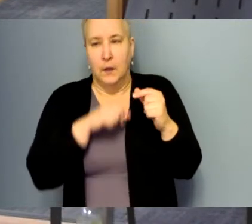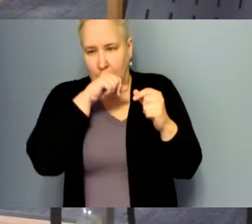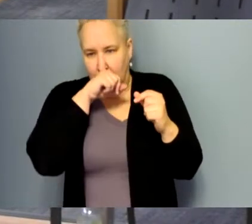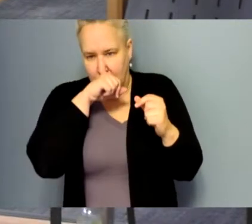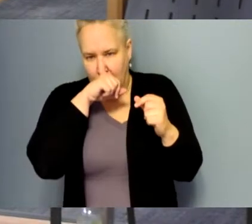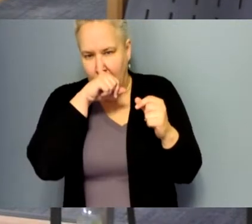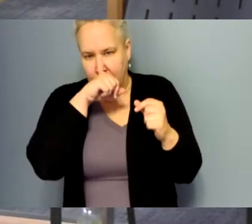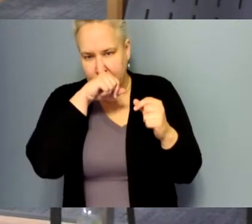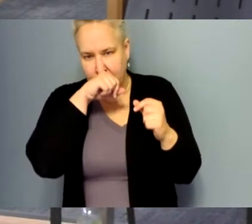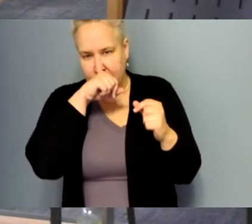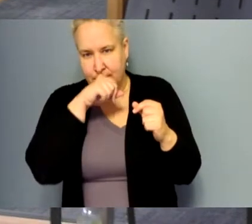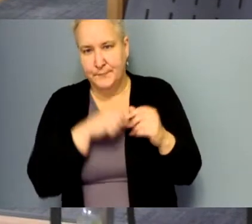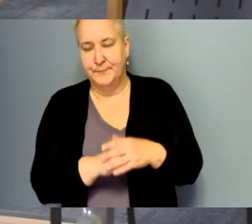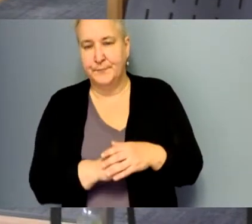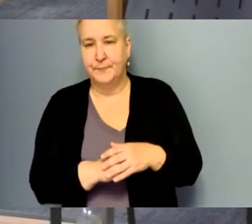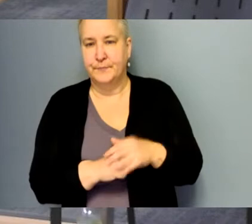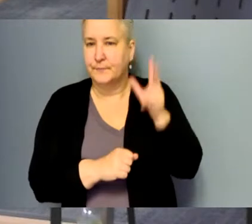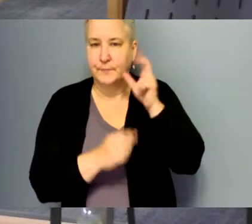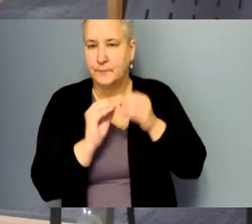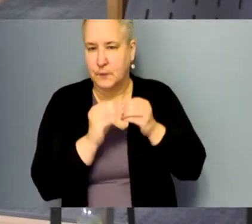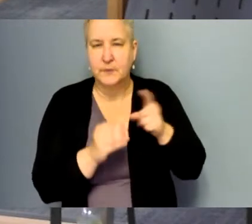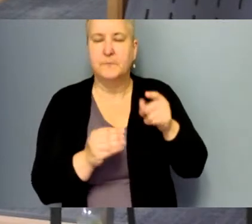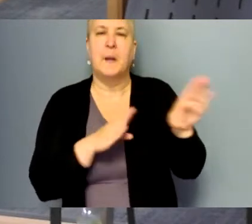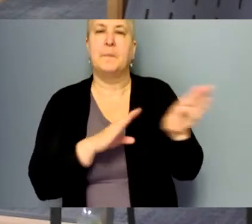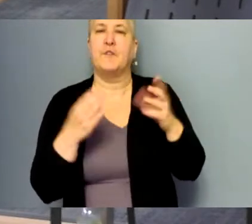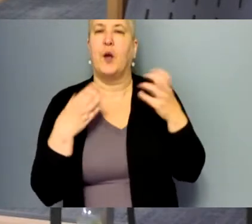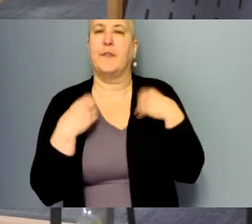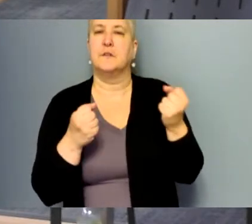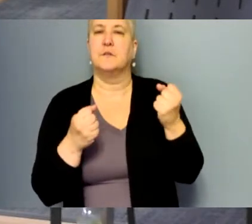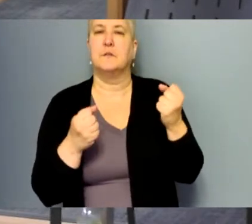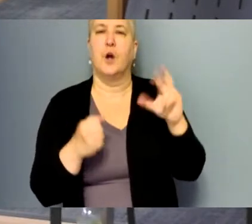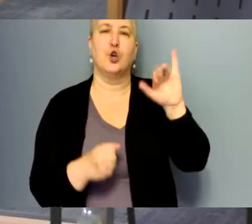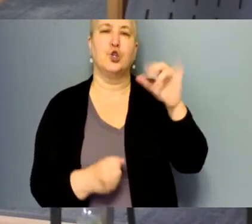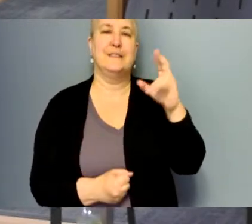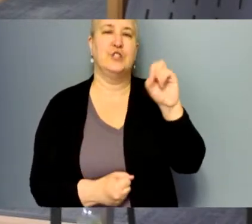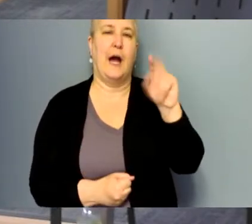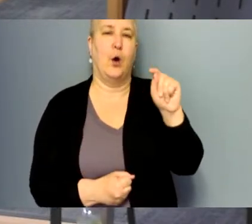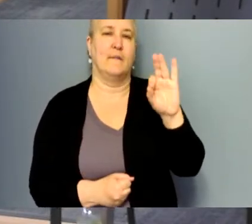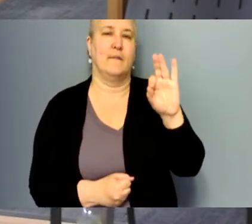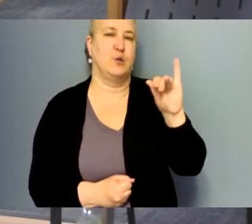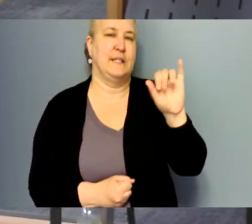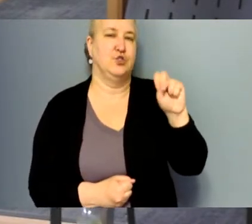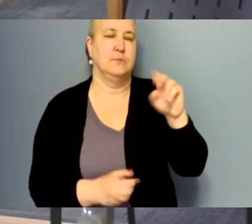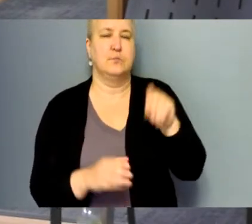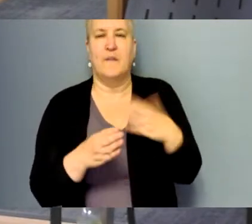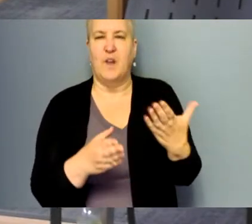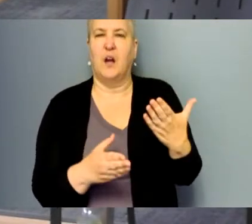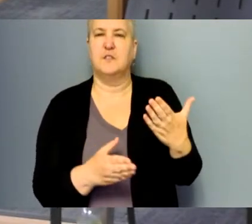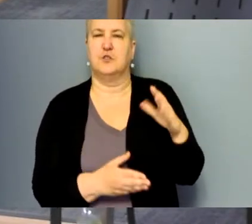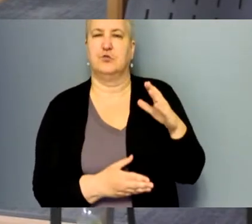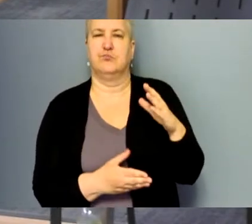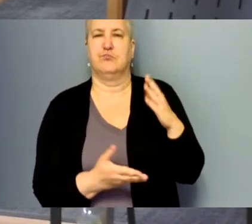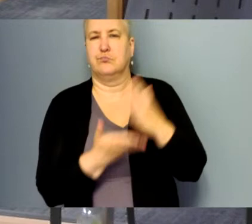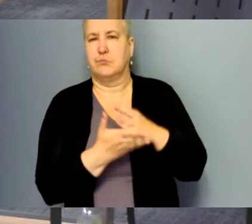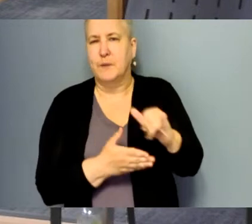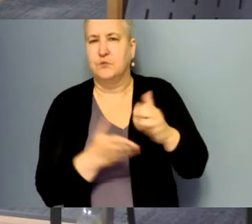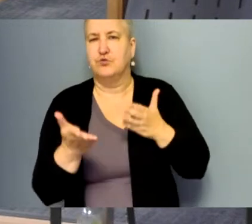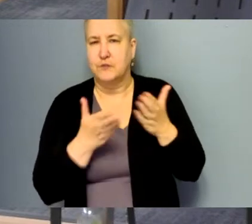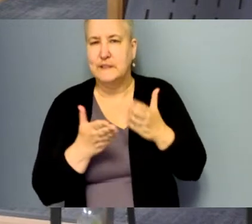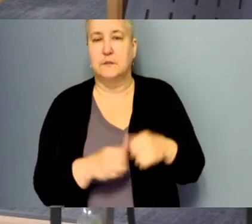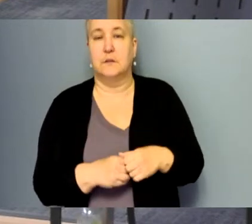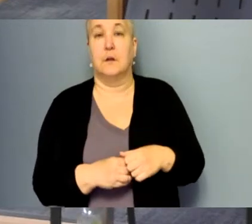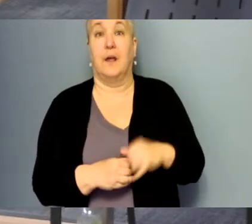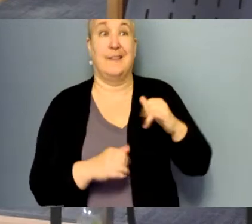we, it's through behavioral health, but that Reach Out Foundation provides drop-in services. There's two sides to